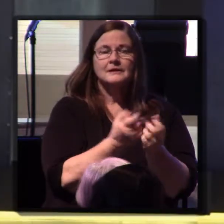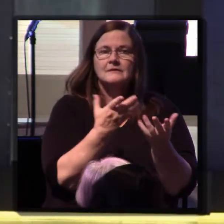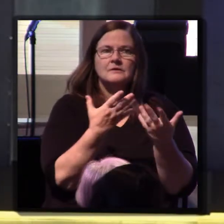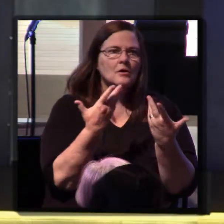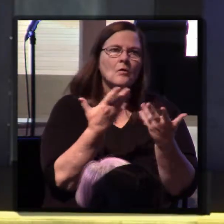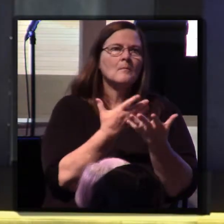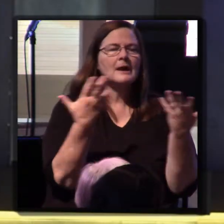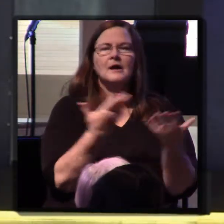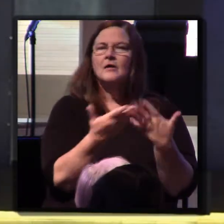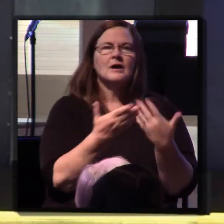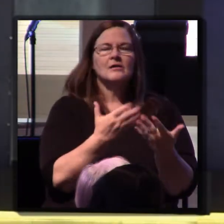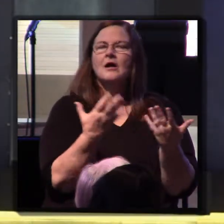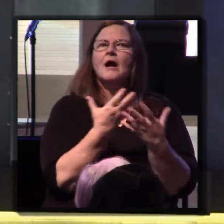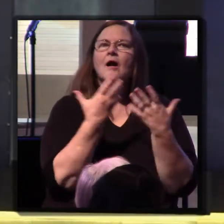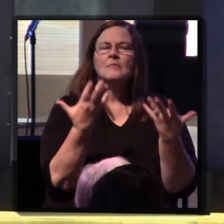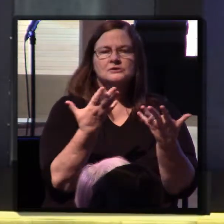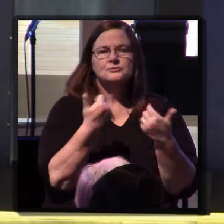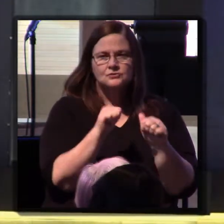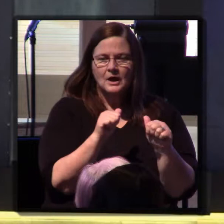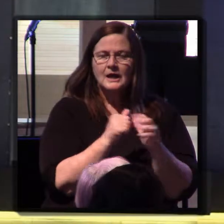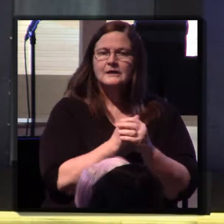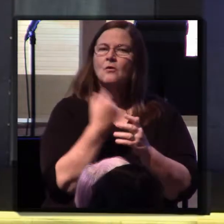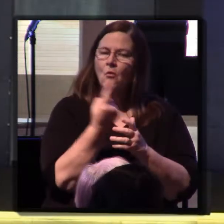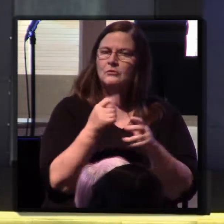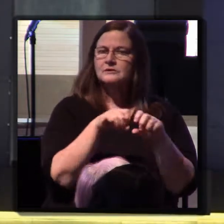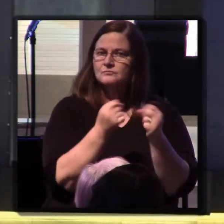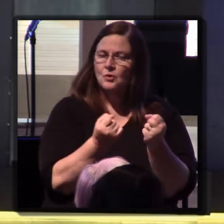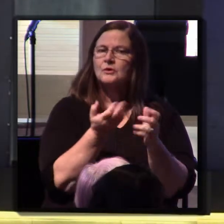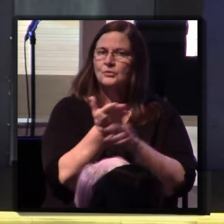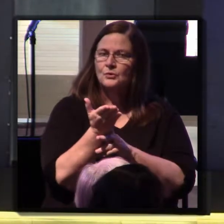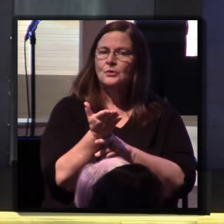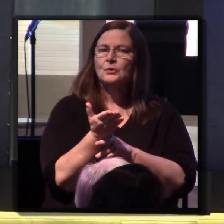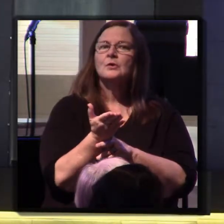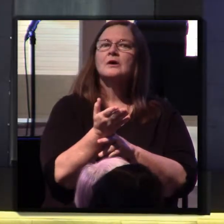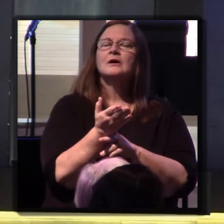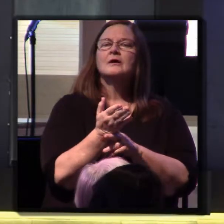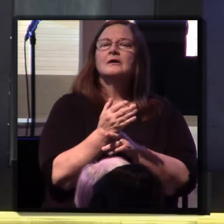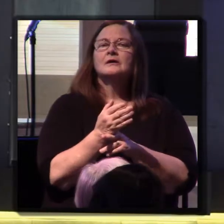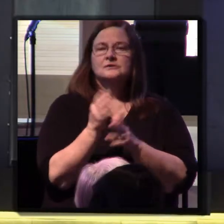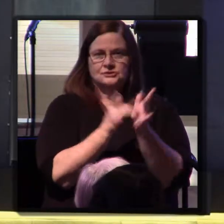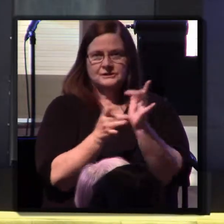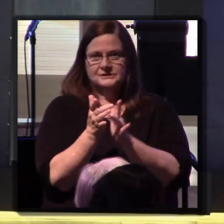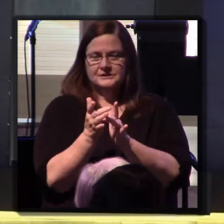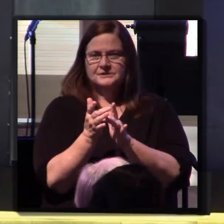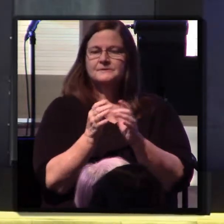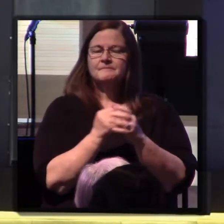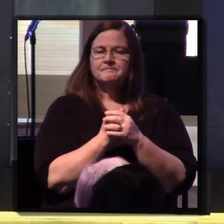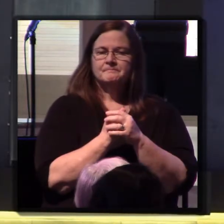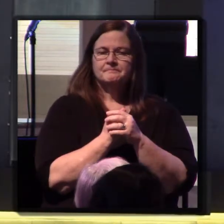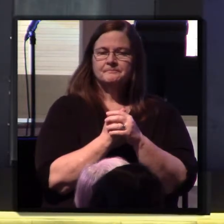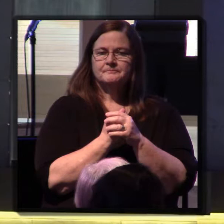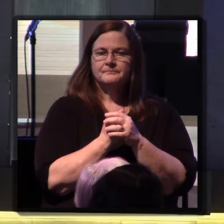be broken by man, no matter how hard we try, and is broken only by God through